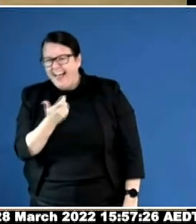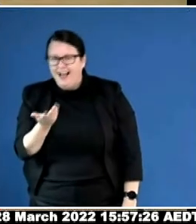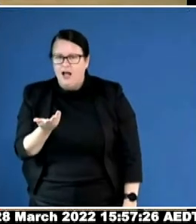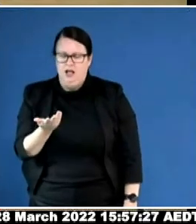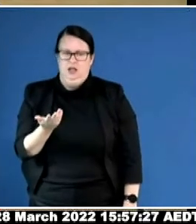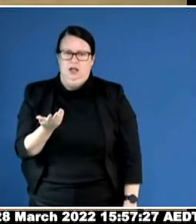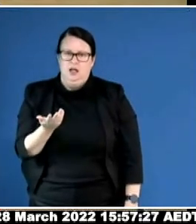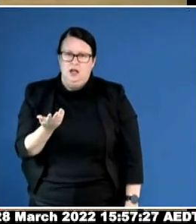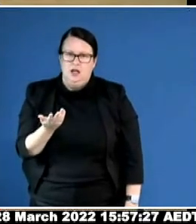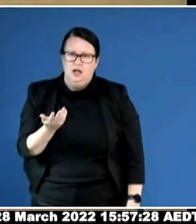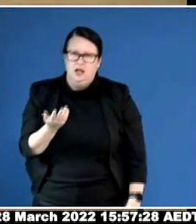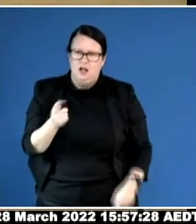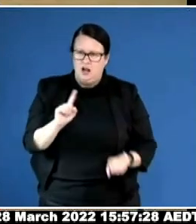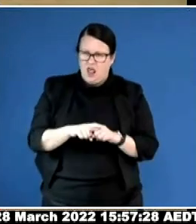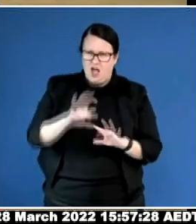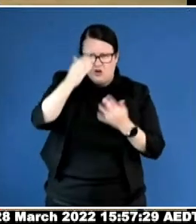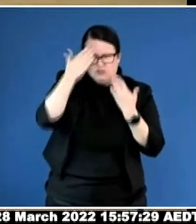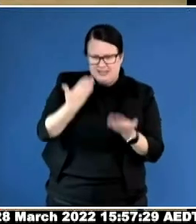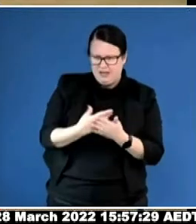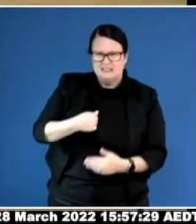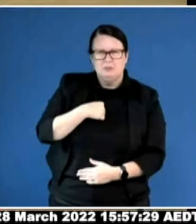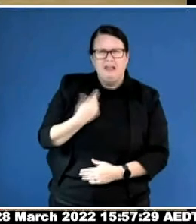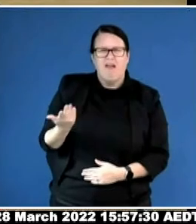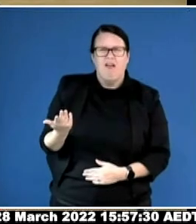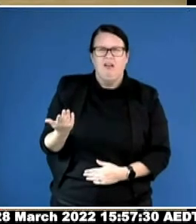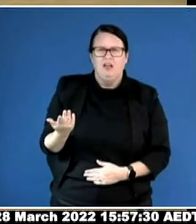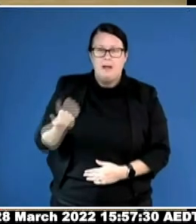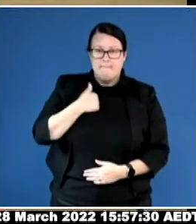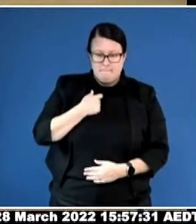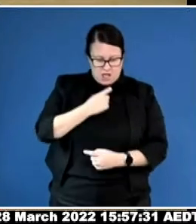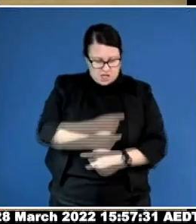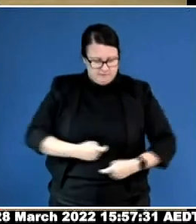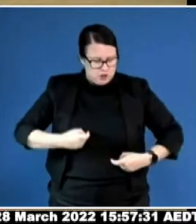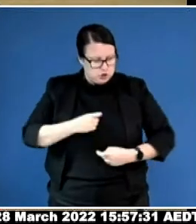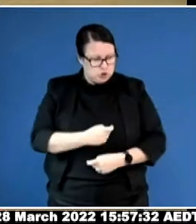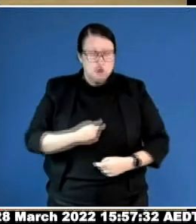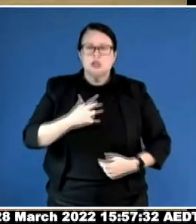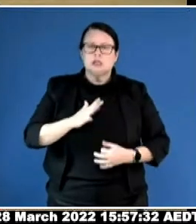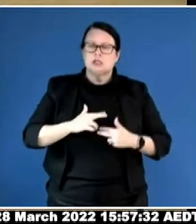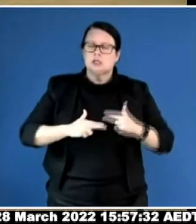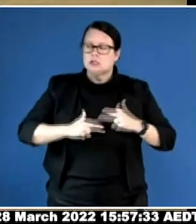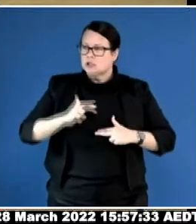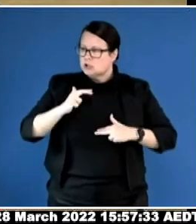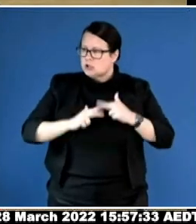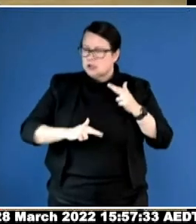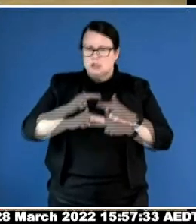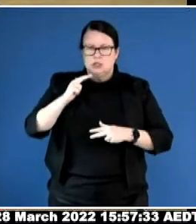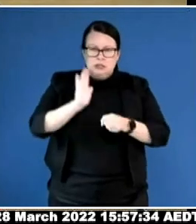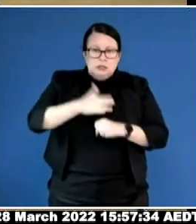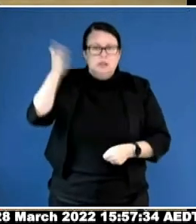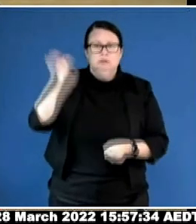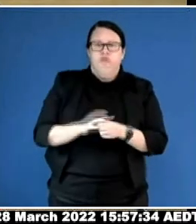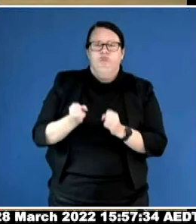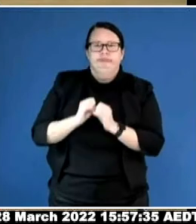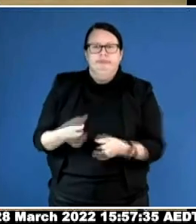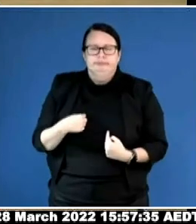Sometimes it feels that I am being disrespected on purpose, so that my frustration is too much to contain and I respond with an